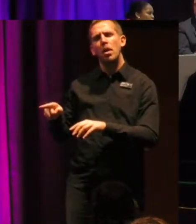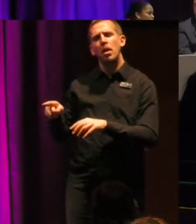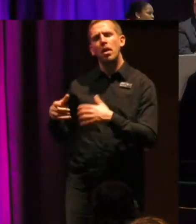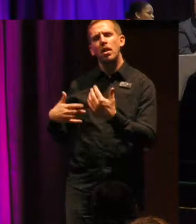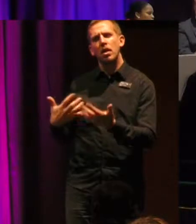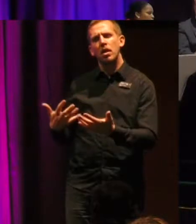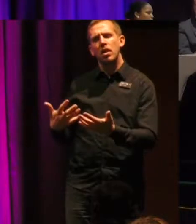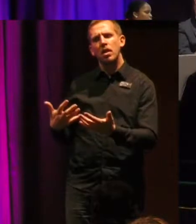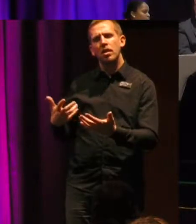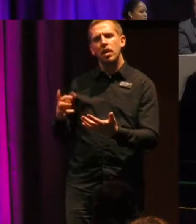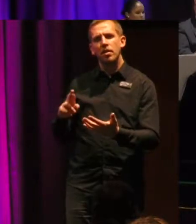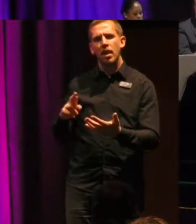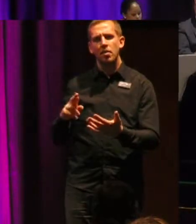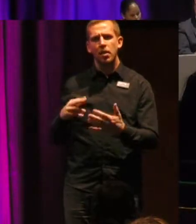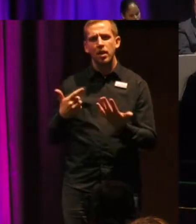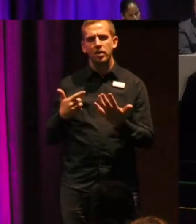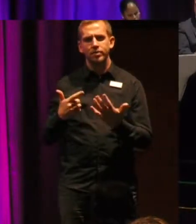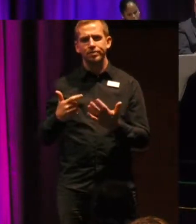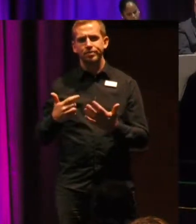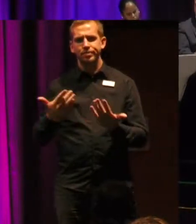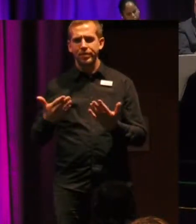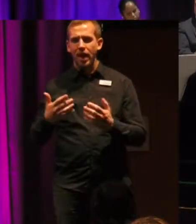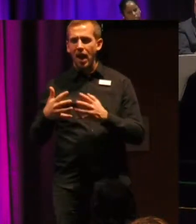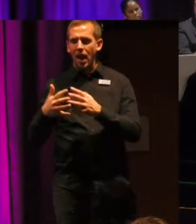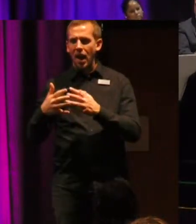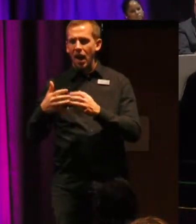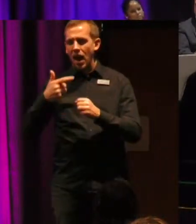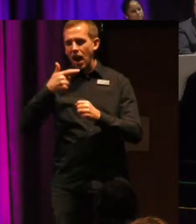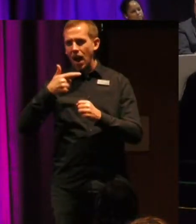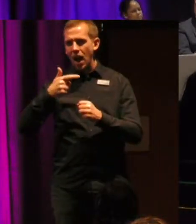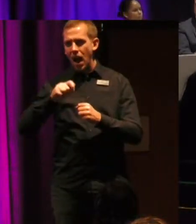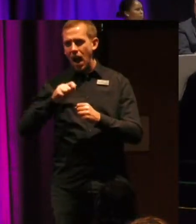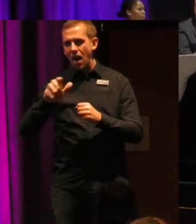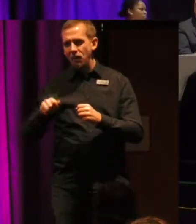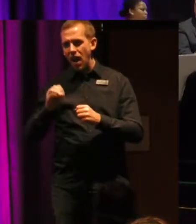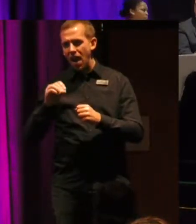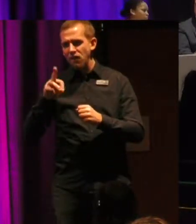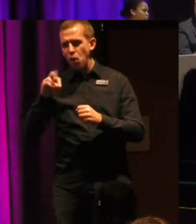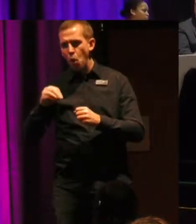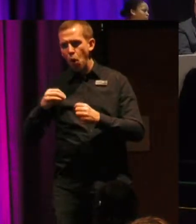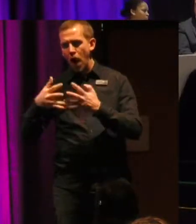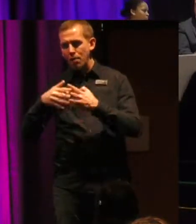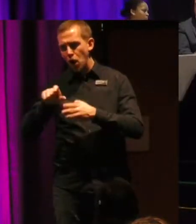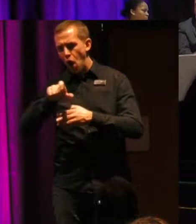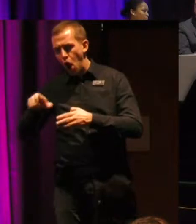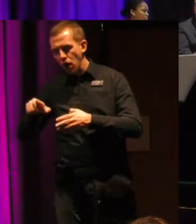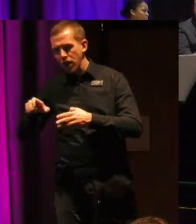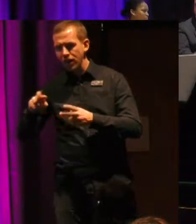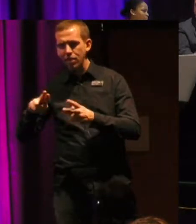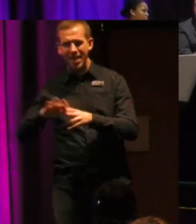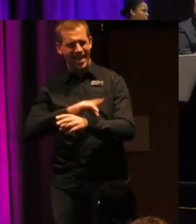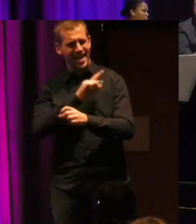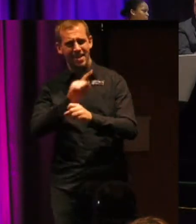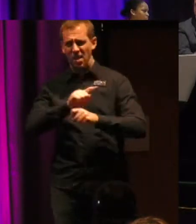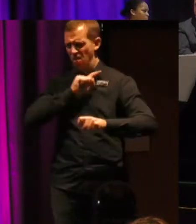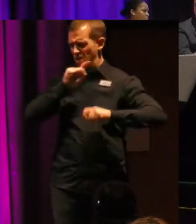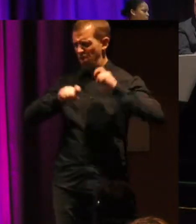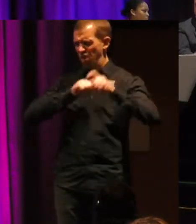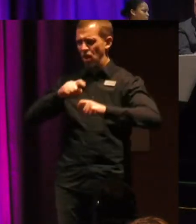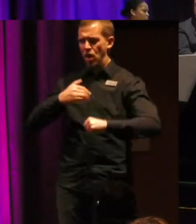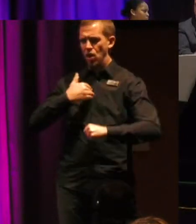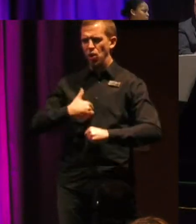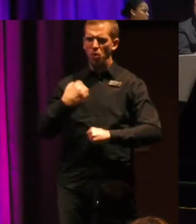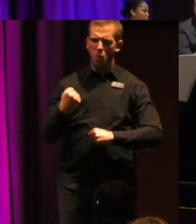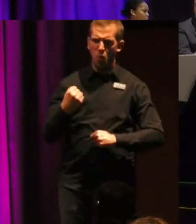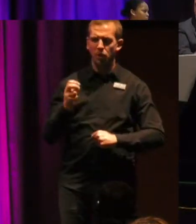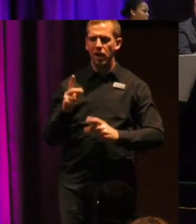for African American members of Congress and Senate who are constantly, getting death threats online or,